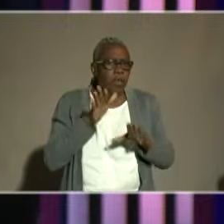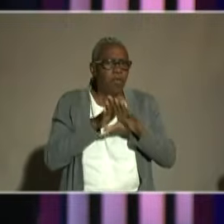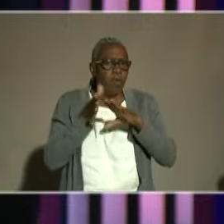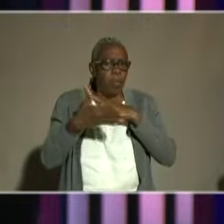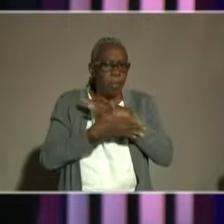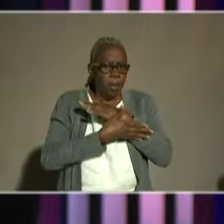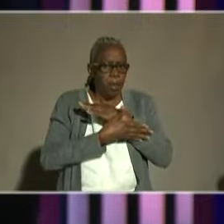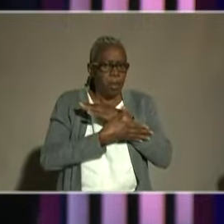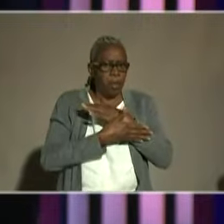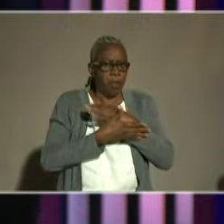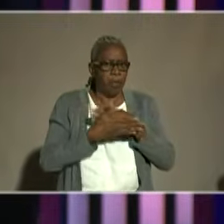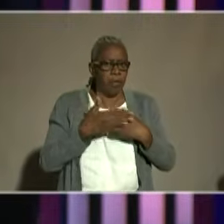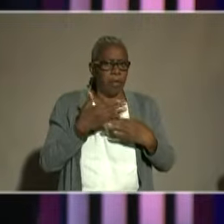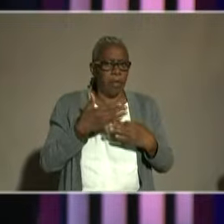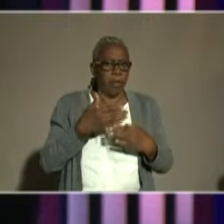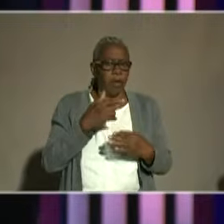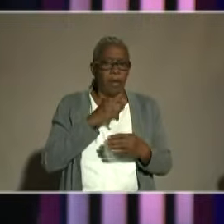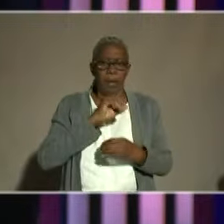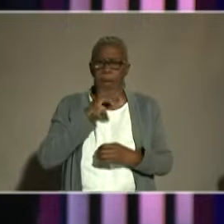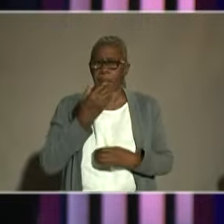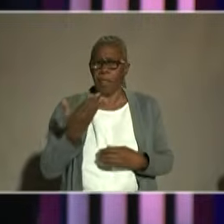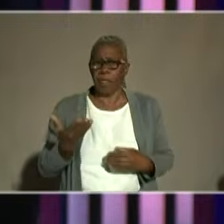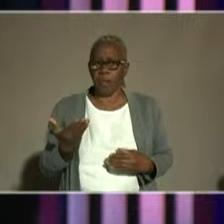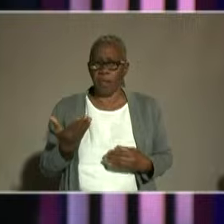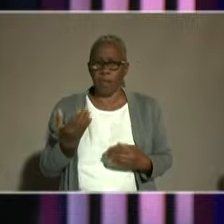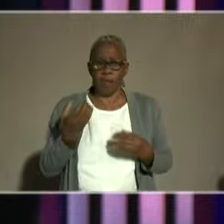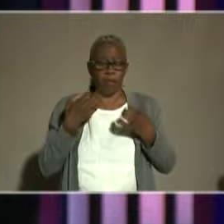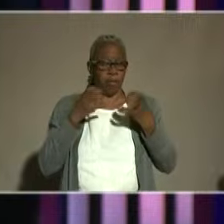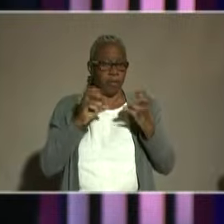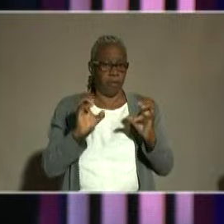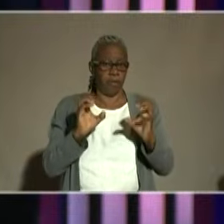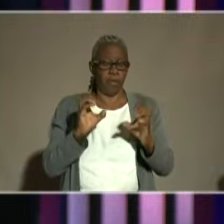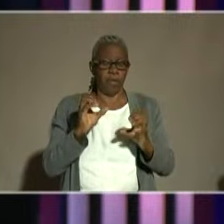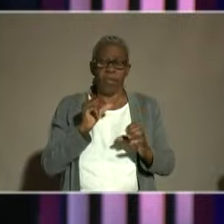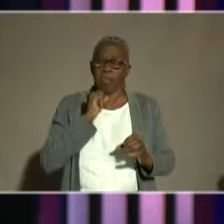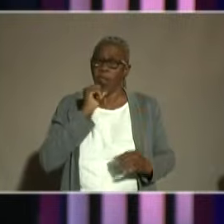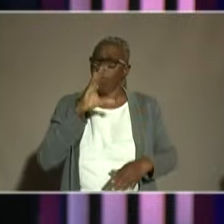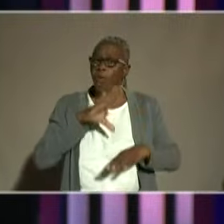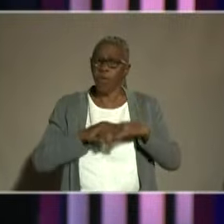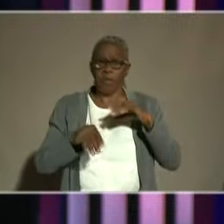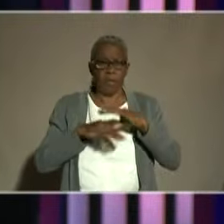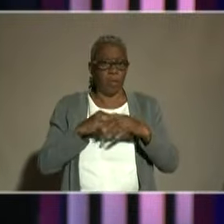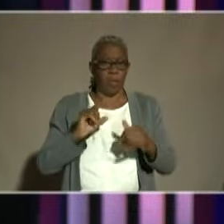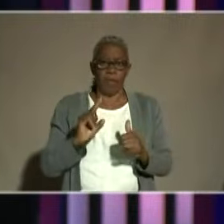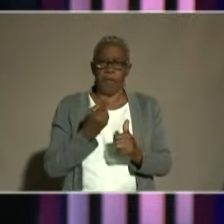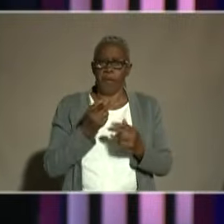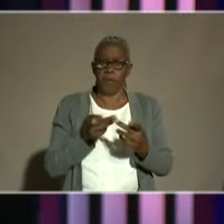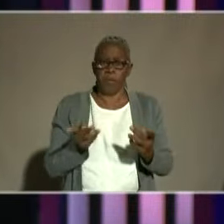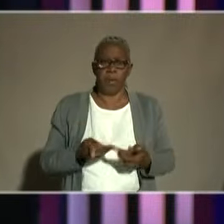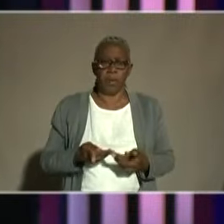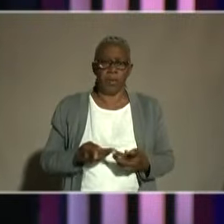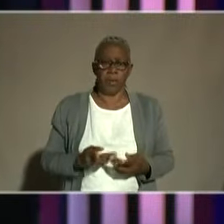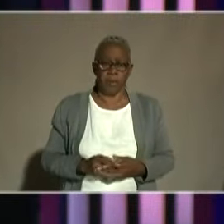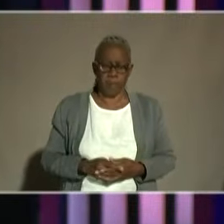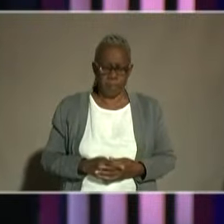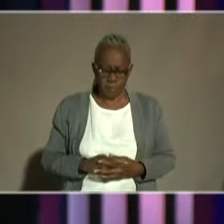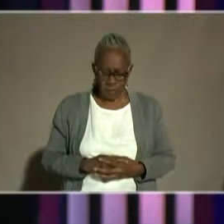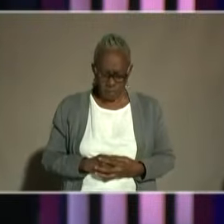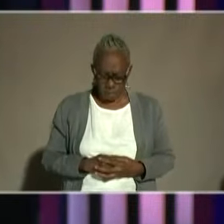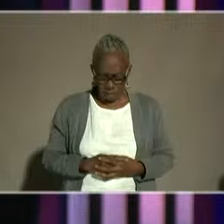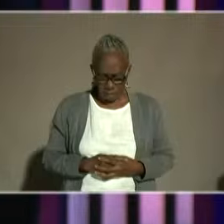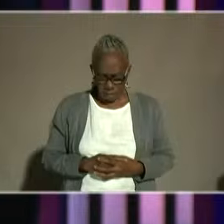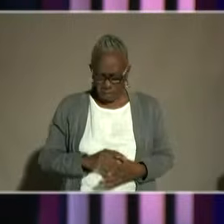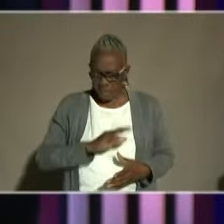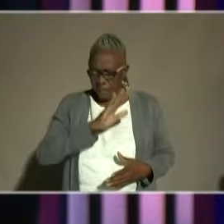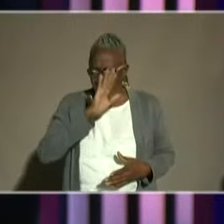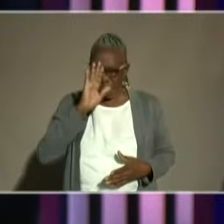forthcoming with them on any issue, even if it's uncomfortable in the first instance? I didn't